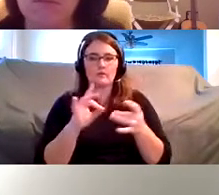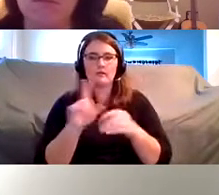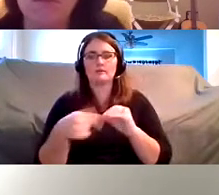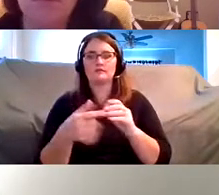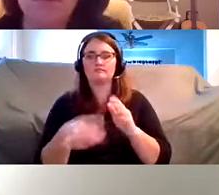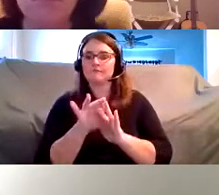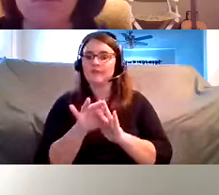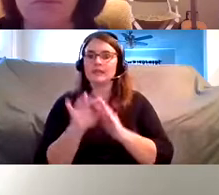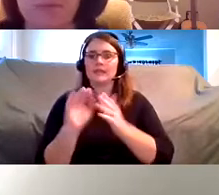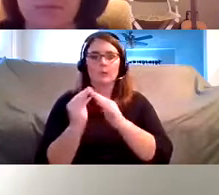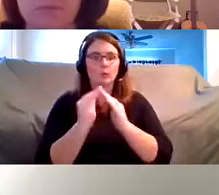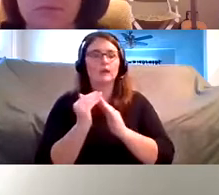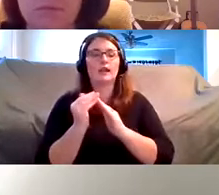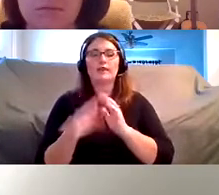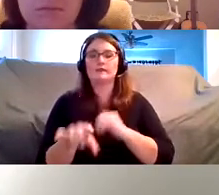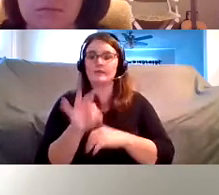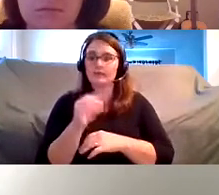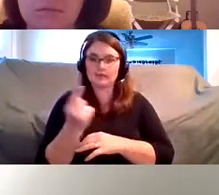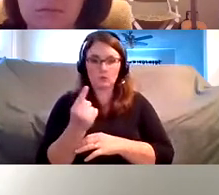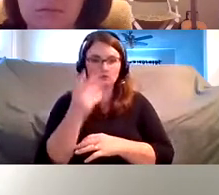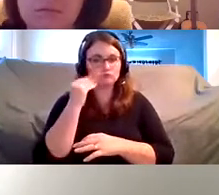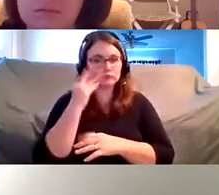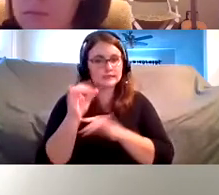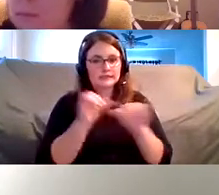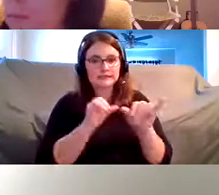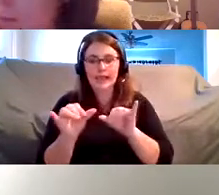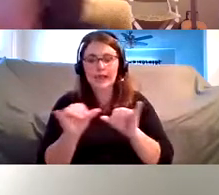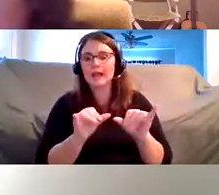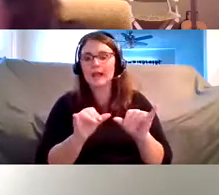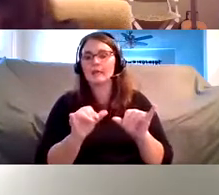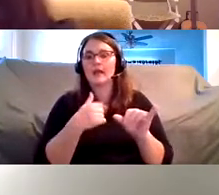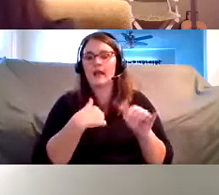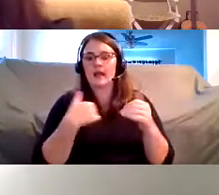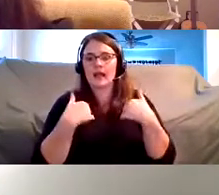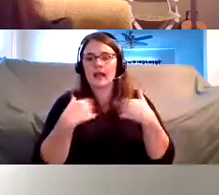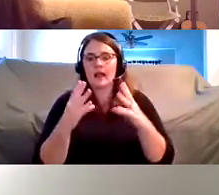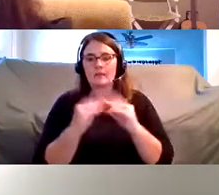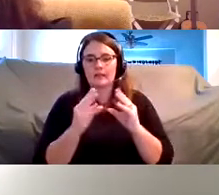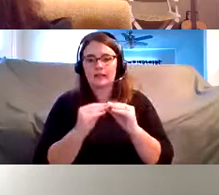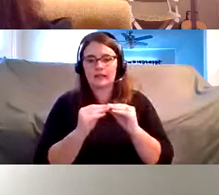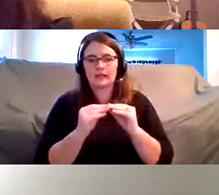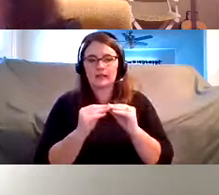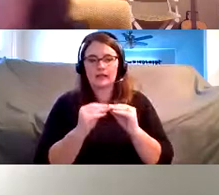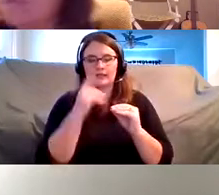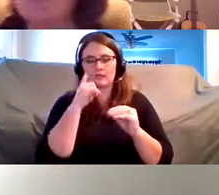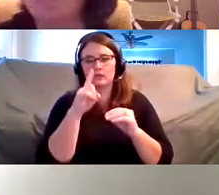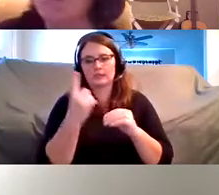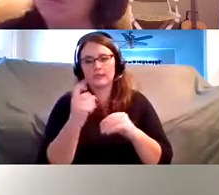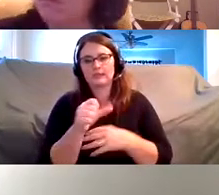finding, somebody that's gone through things like this. And I had a meeting for something different that